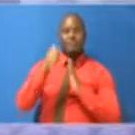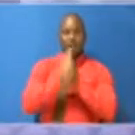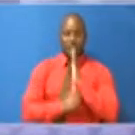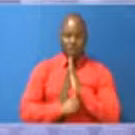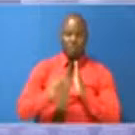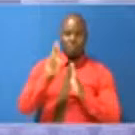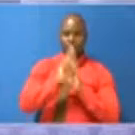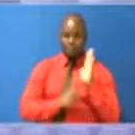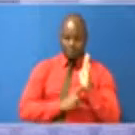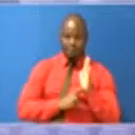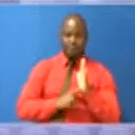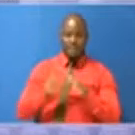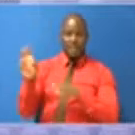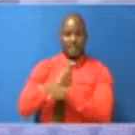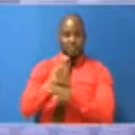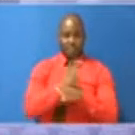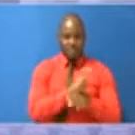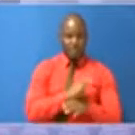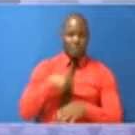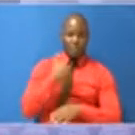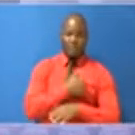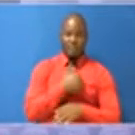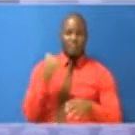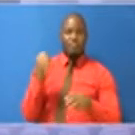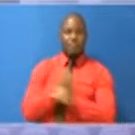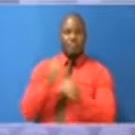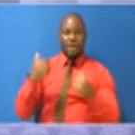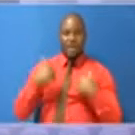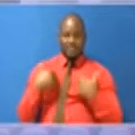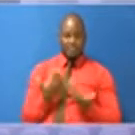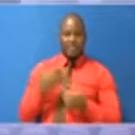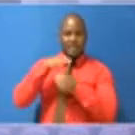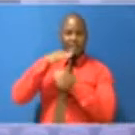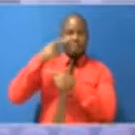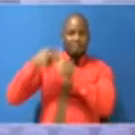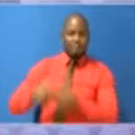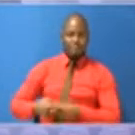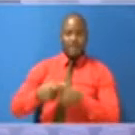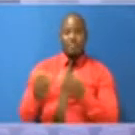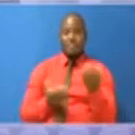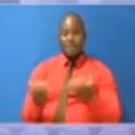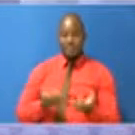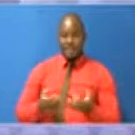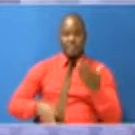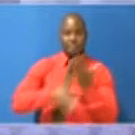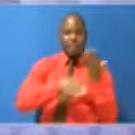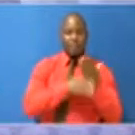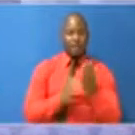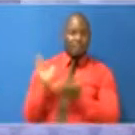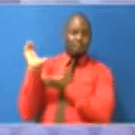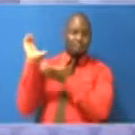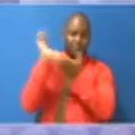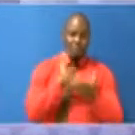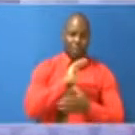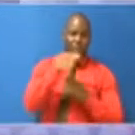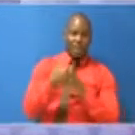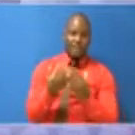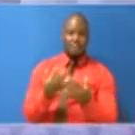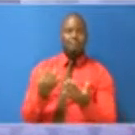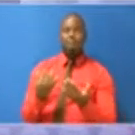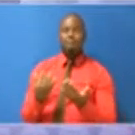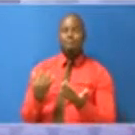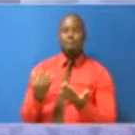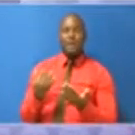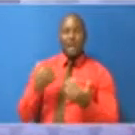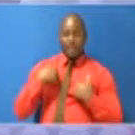orders for the inspectorate we cannot have people criminalizing business um you know chasing our hawkers throwing sticks at them